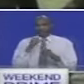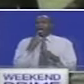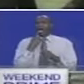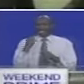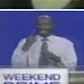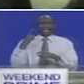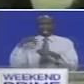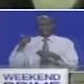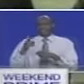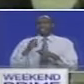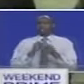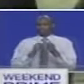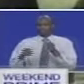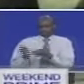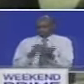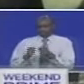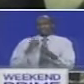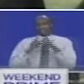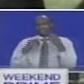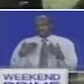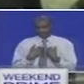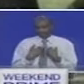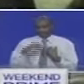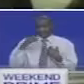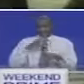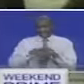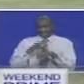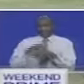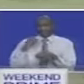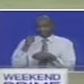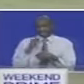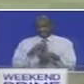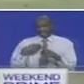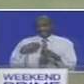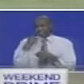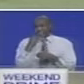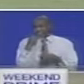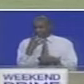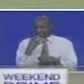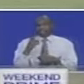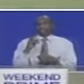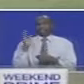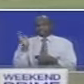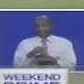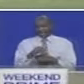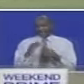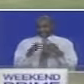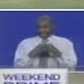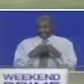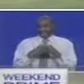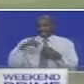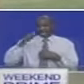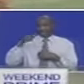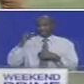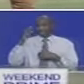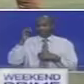experienced golfers. She scored 21 Stableford points in the first nine and 24 in back nine. line. Rafael Kimani bagged